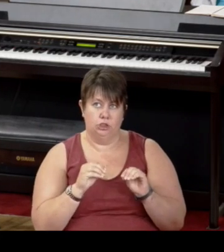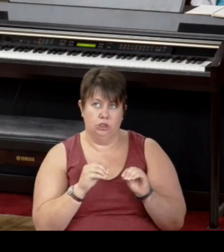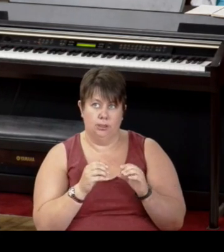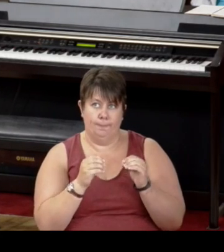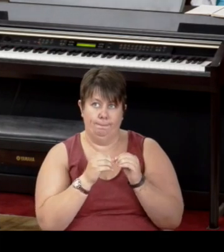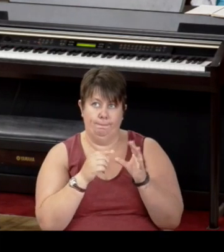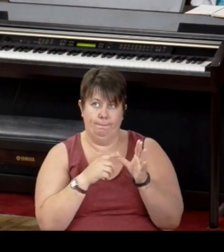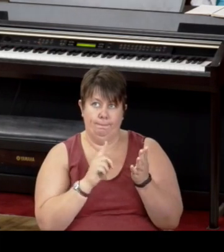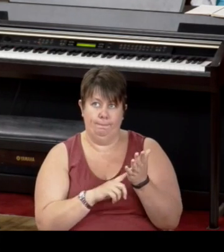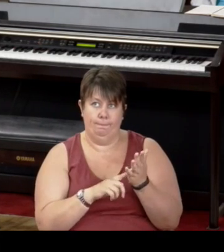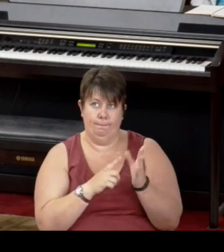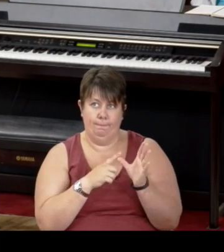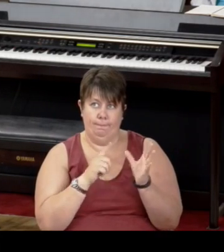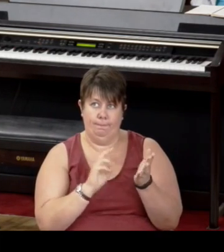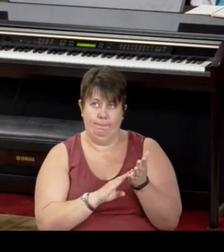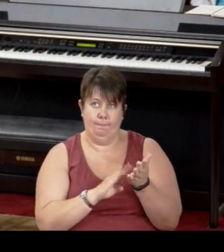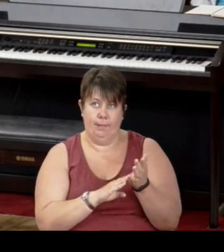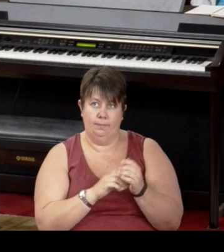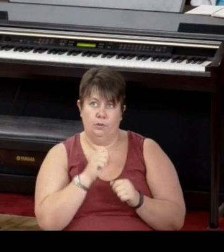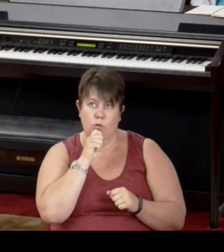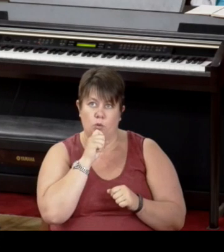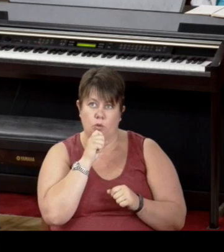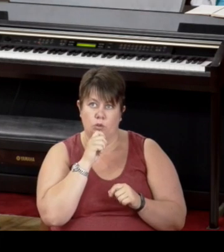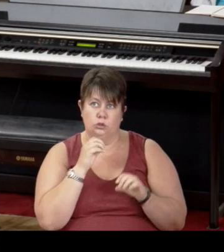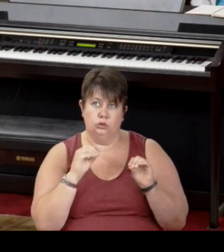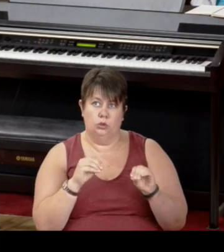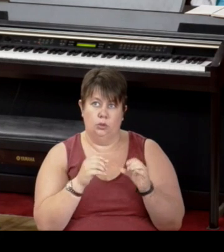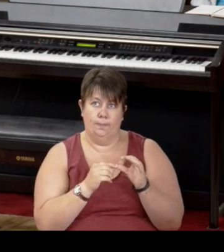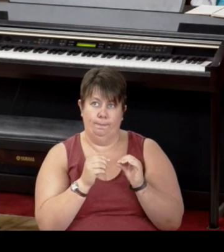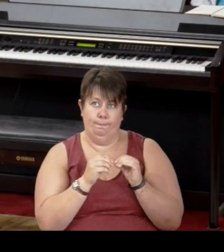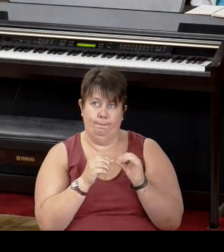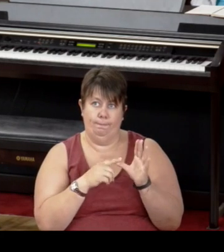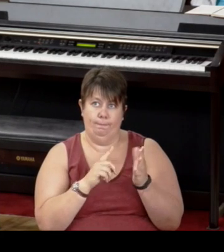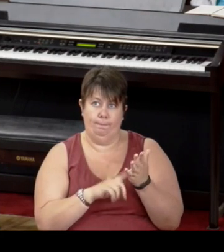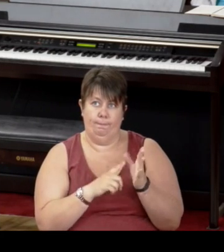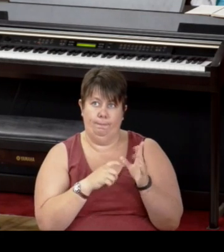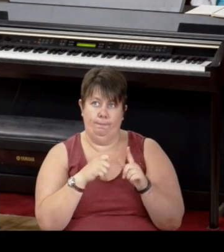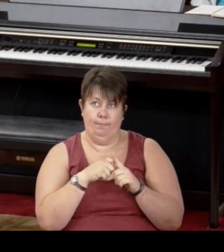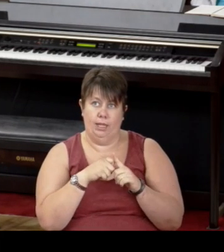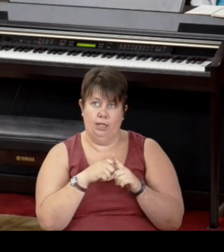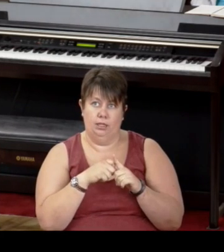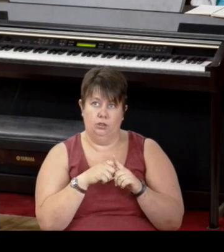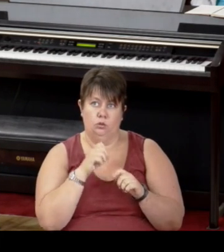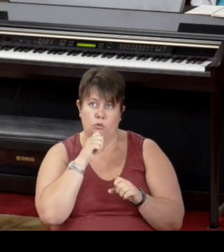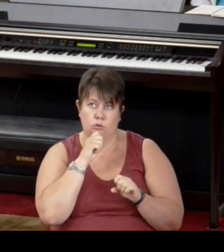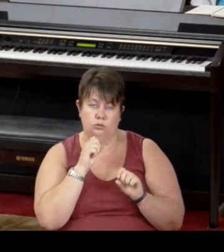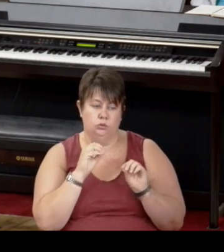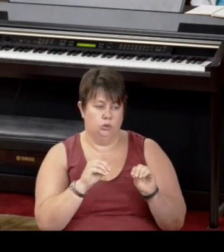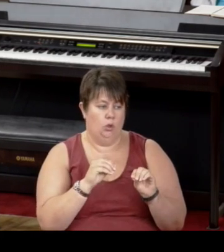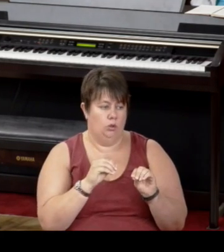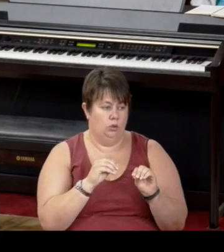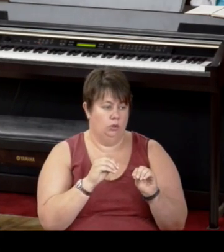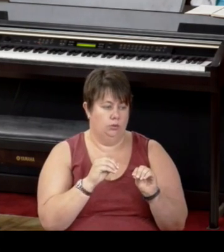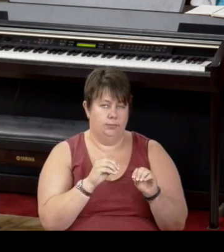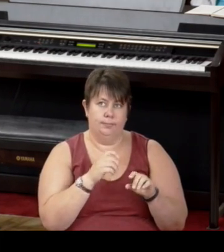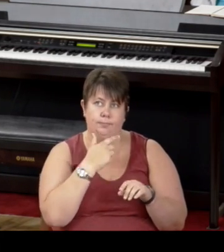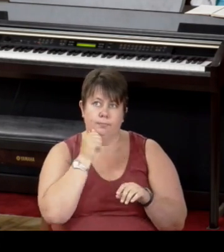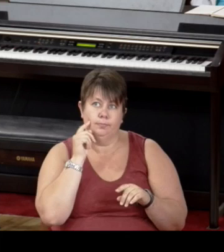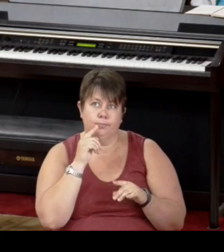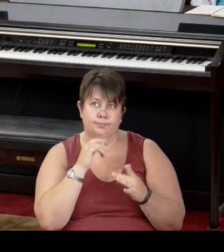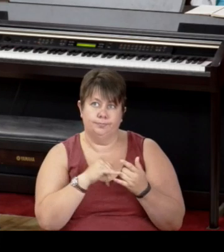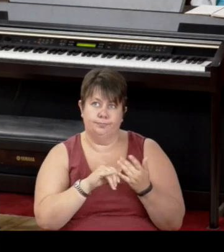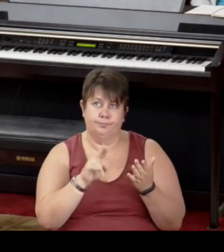who taught Balak to entice the Israelites to sin so that they ate food sacrificed to idols and committed